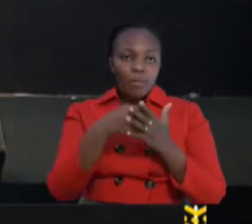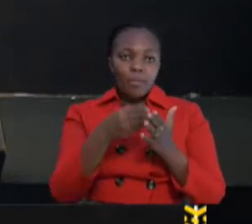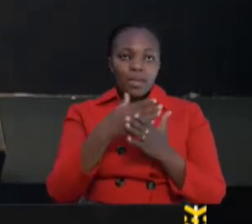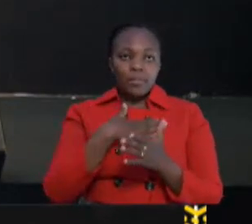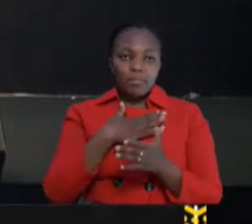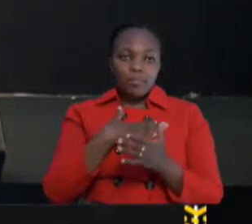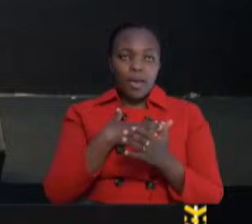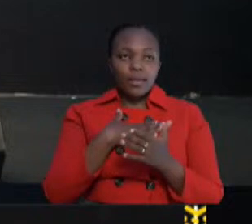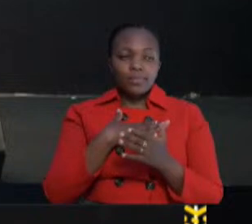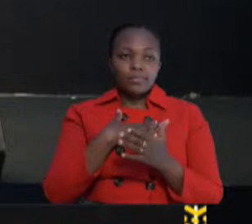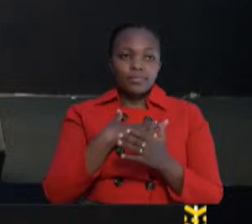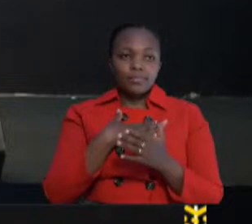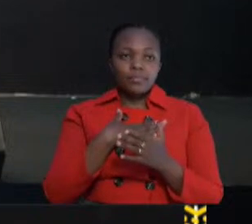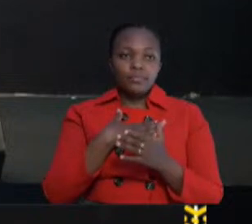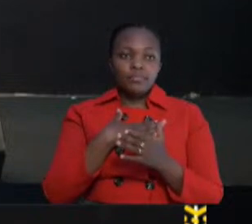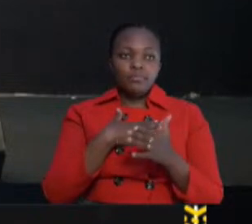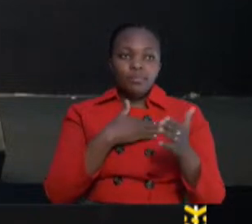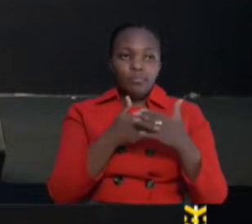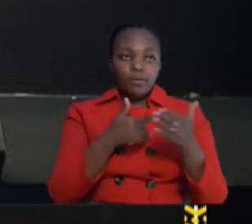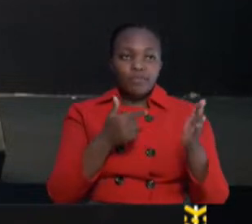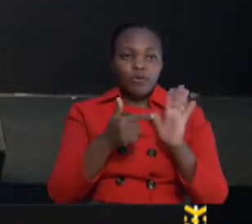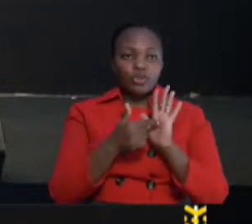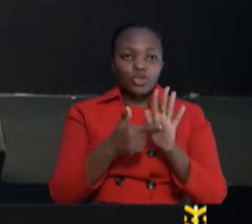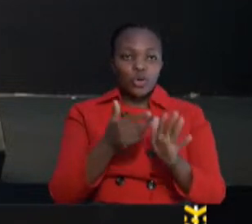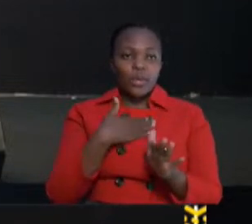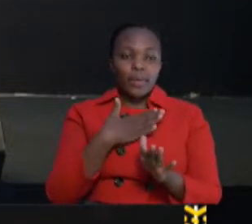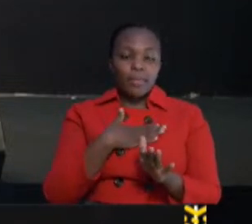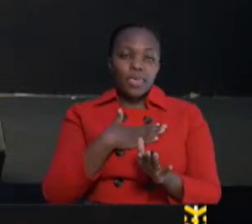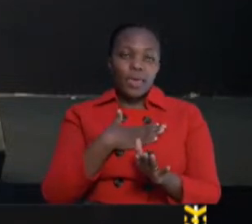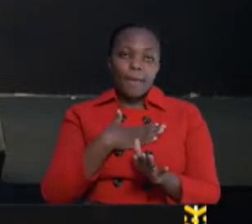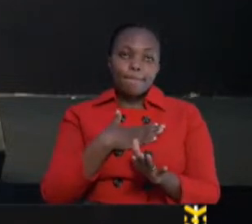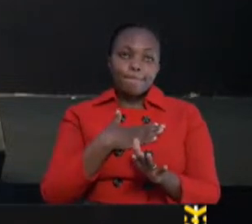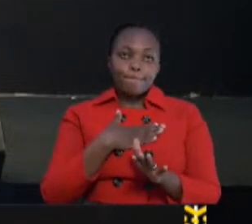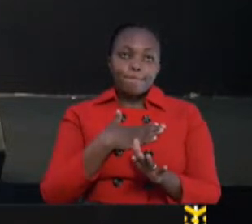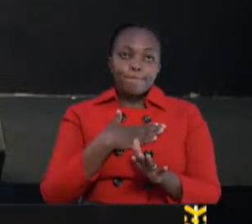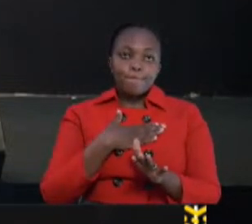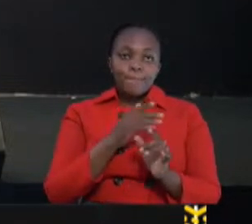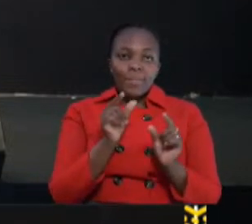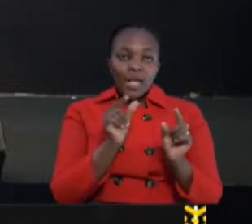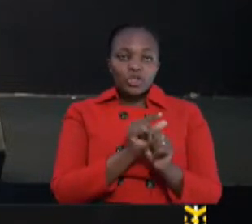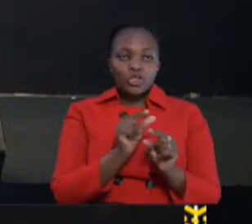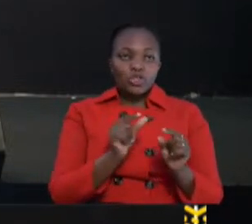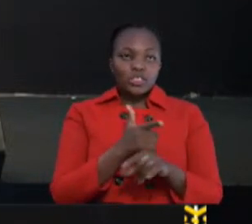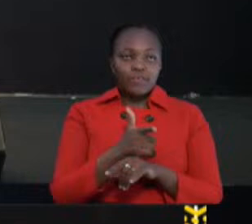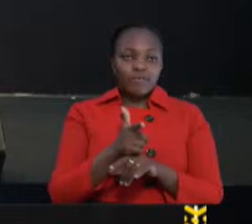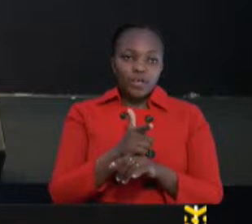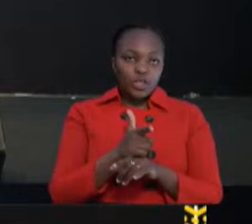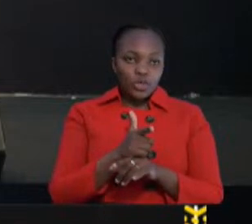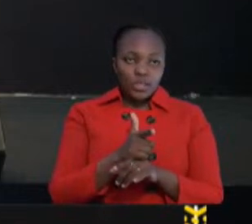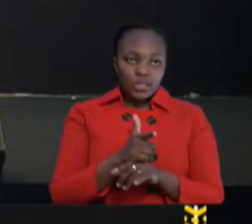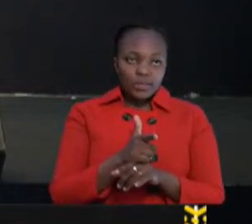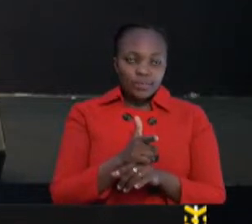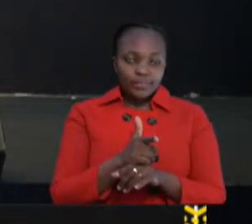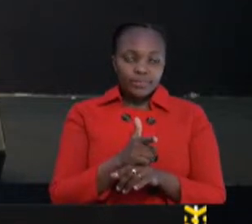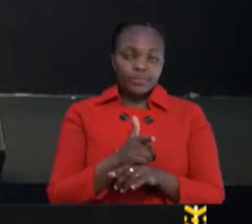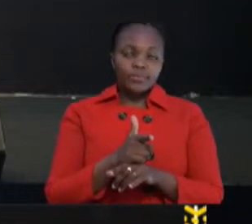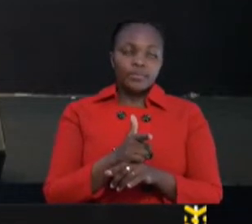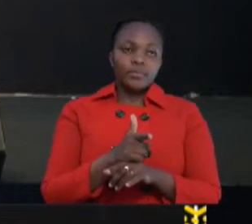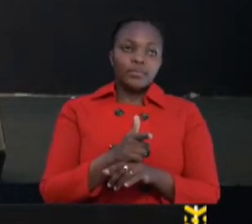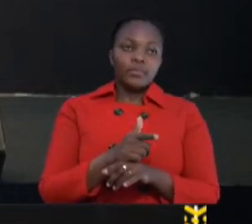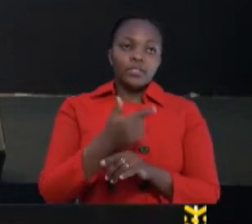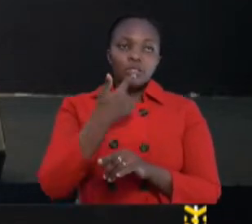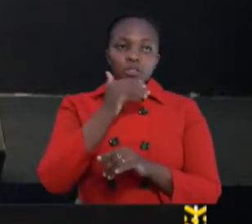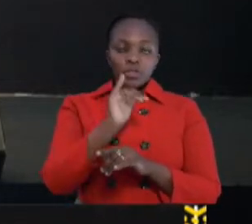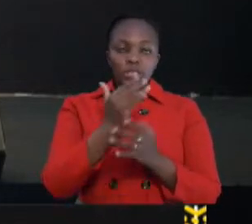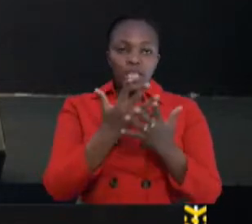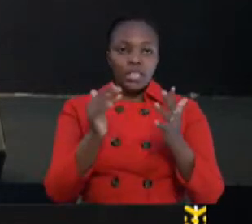tits and bits and snippets of how I can enjoy, paying a movie ticket to see your movie, all right? So these are